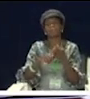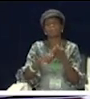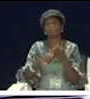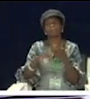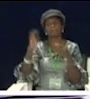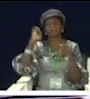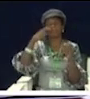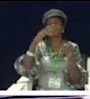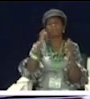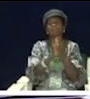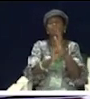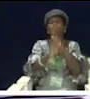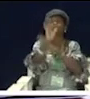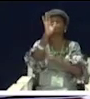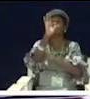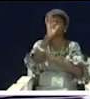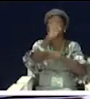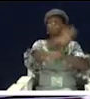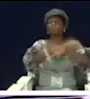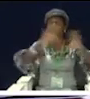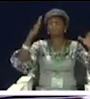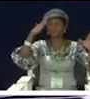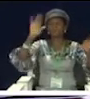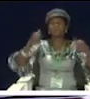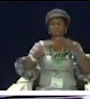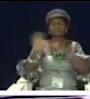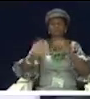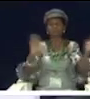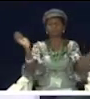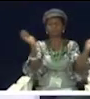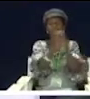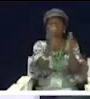He said, God doesn't know how to do small things.